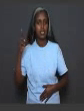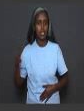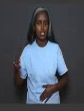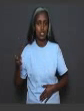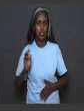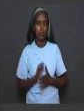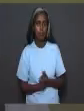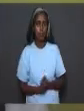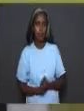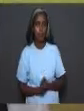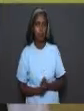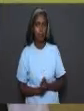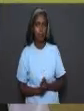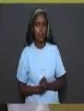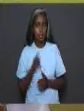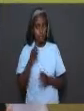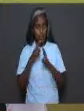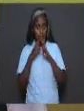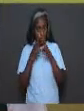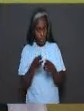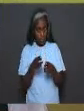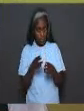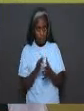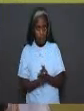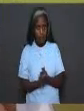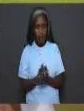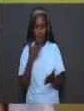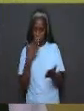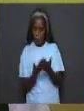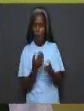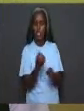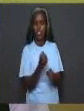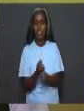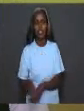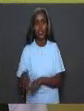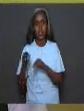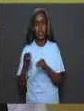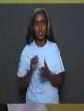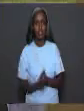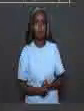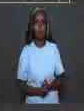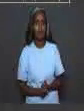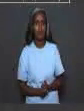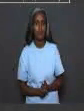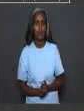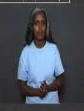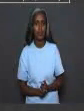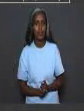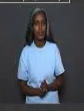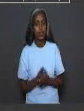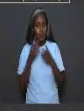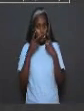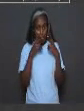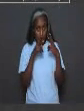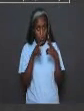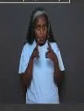minus h. Was this your answer? Well done, students. To